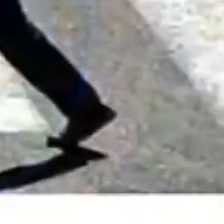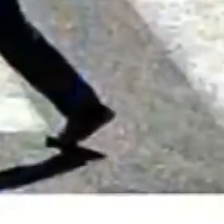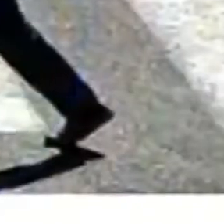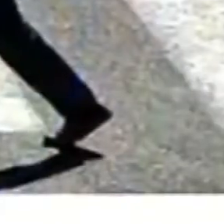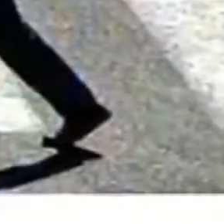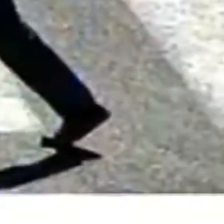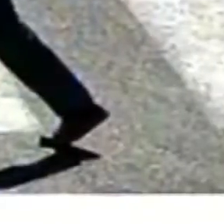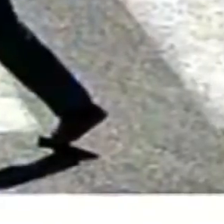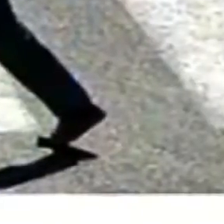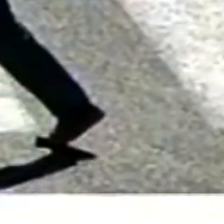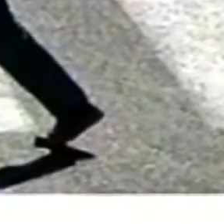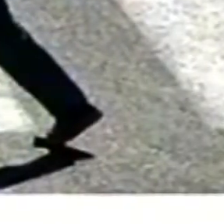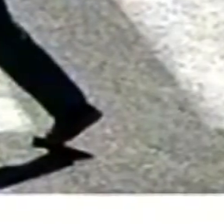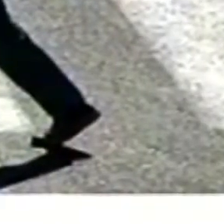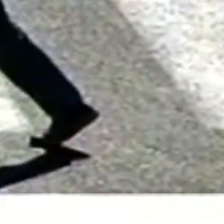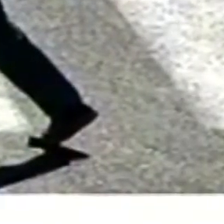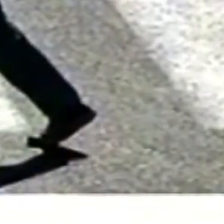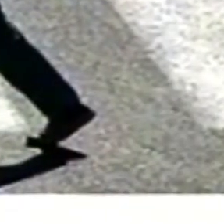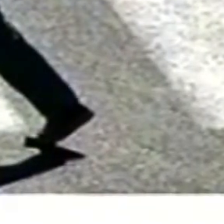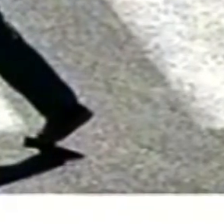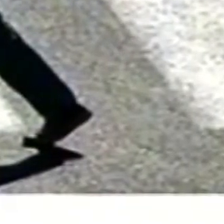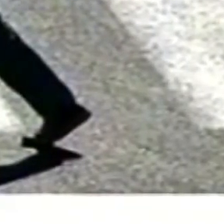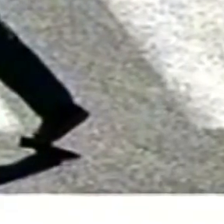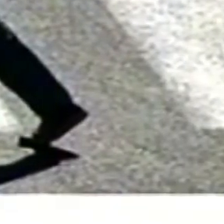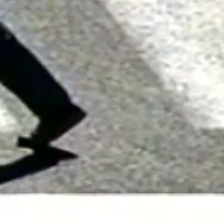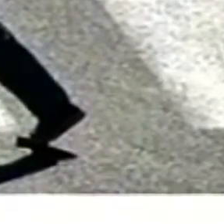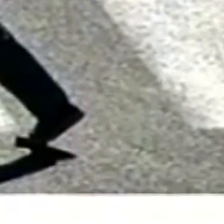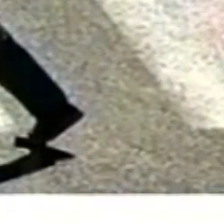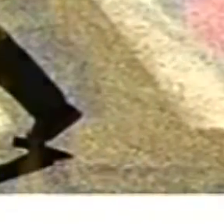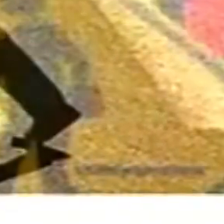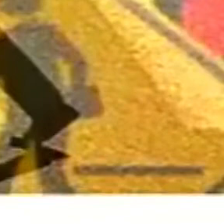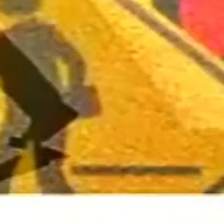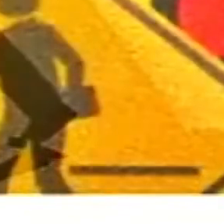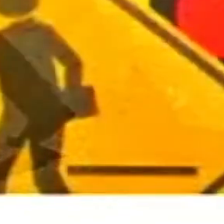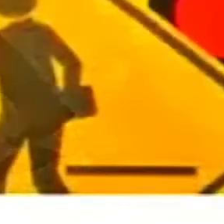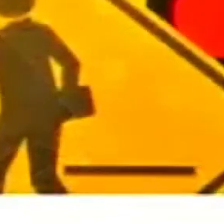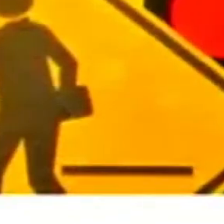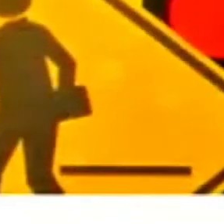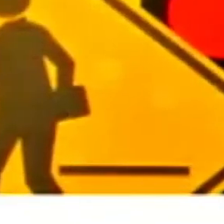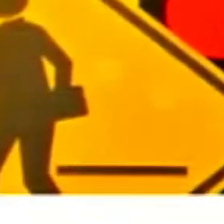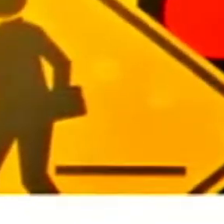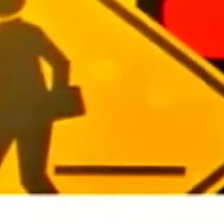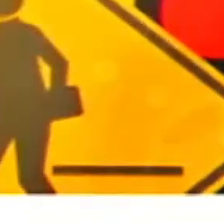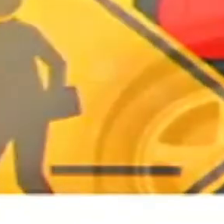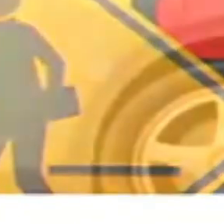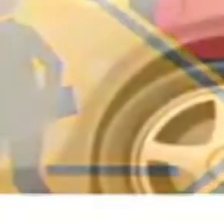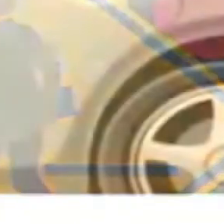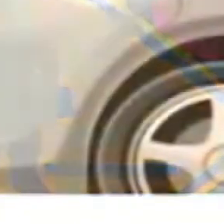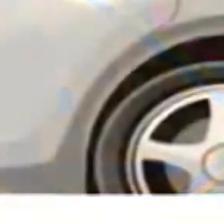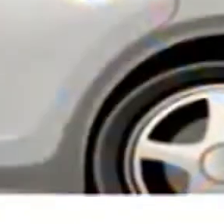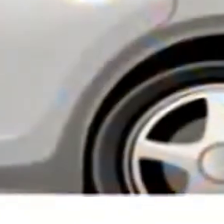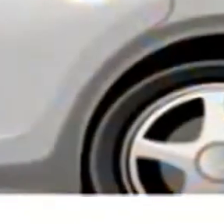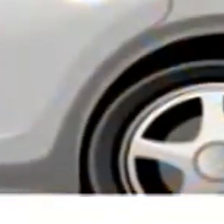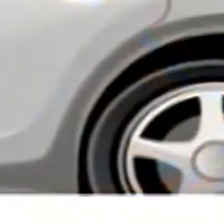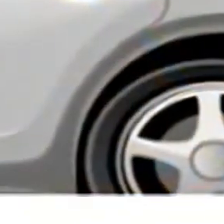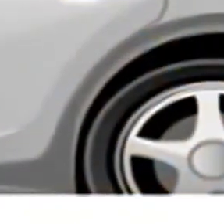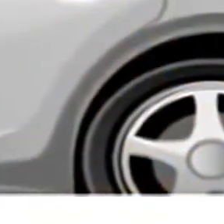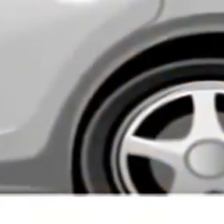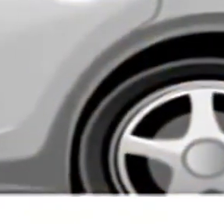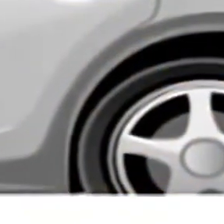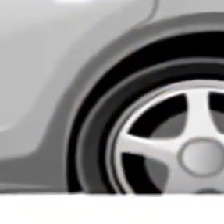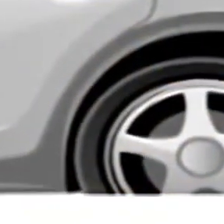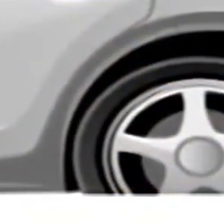failure to use available pedestrian ways have been flagged by NTSA as the fatal 6 behaviors likely to lead to a fatal crash and